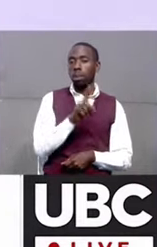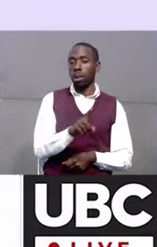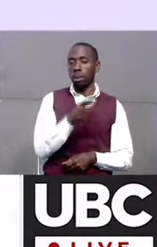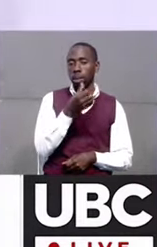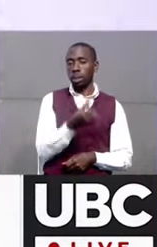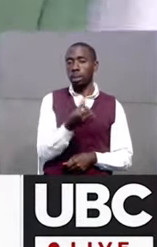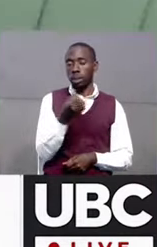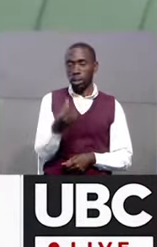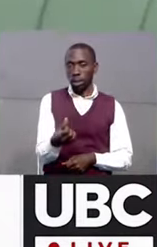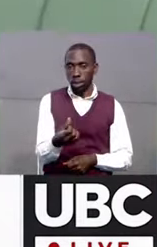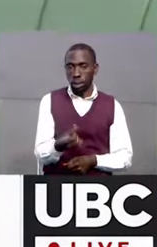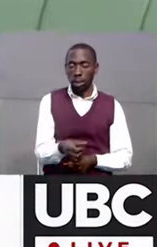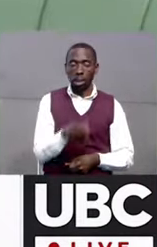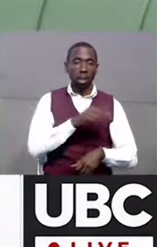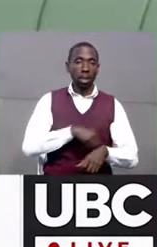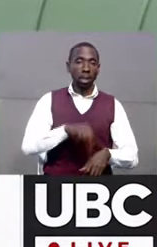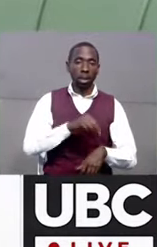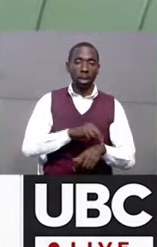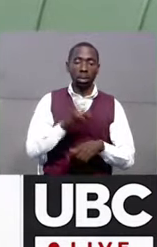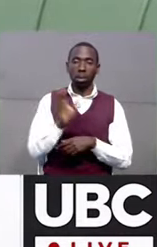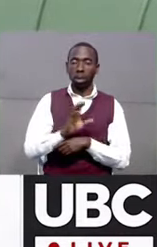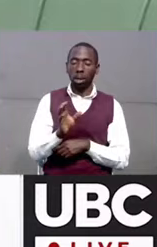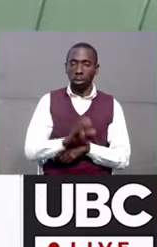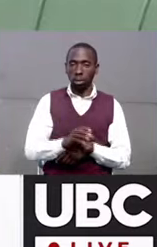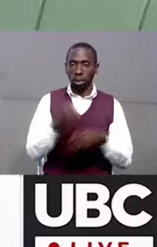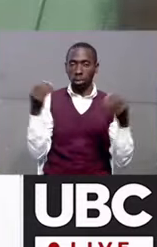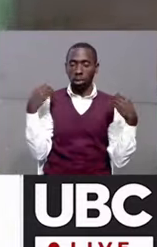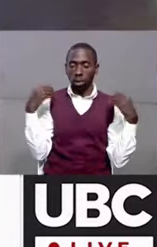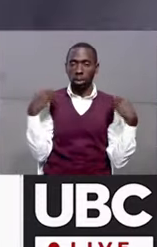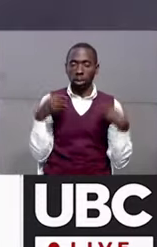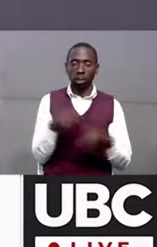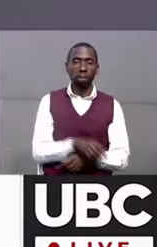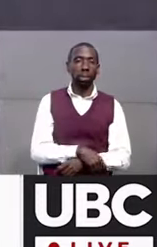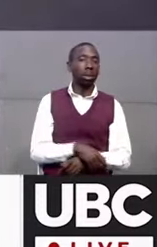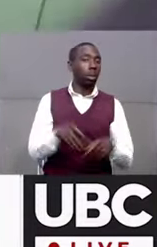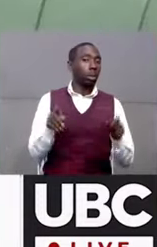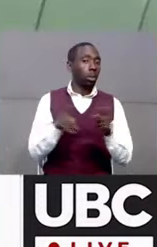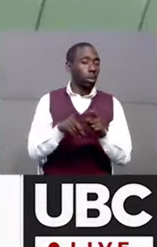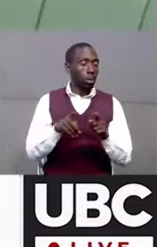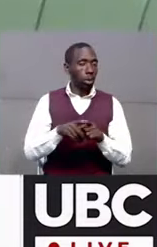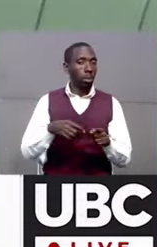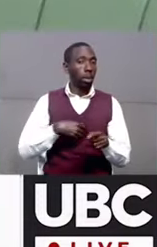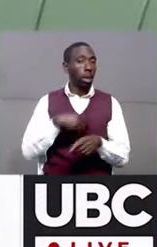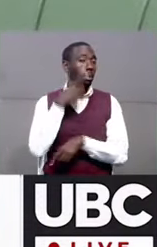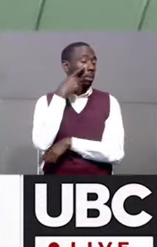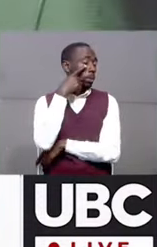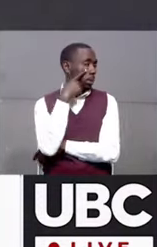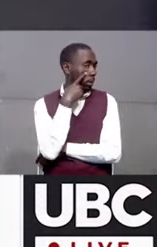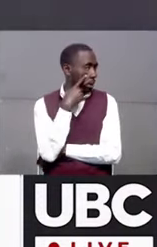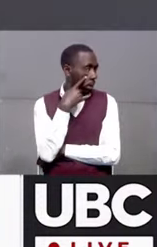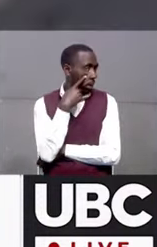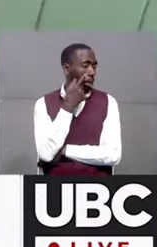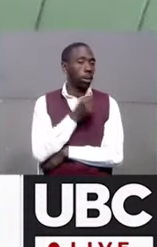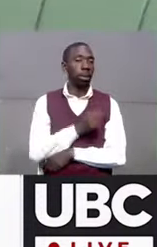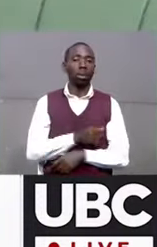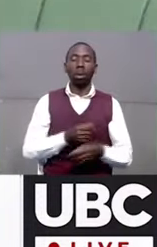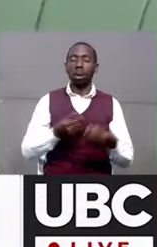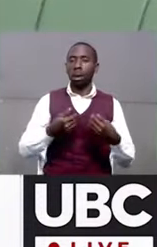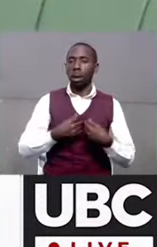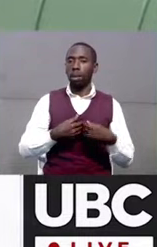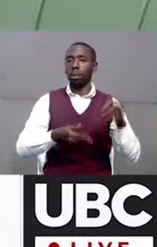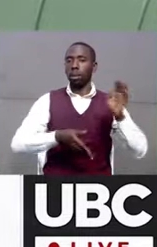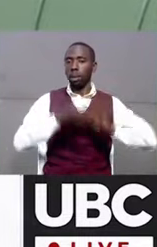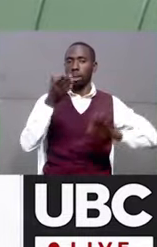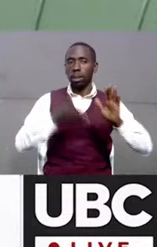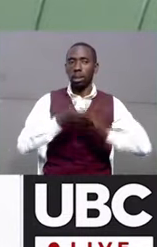vote 166, National Council for Sports, and realizing that there is urgent need